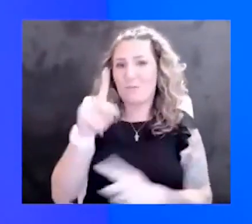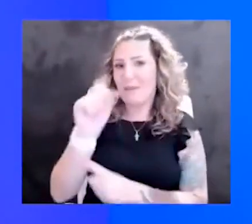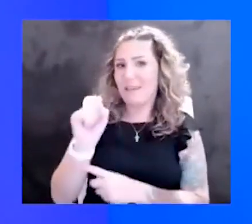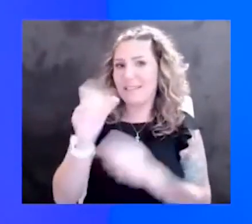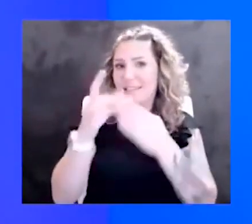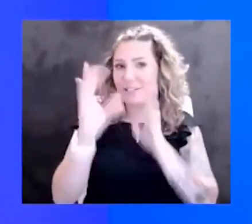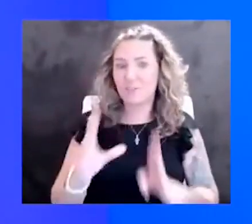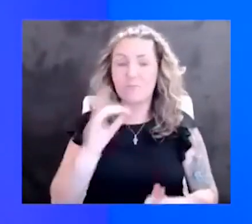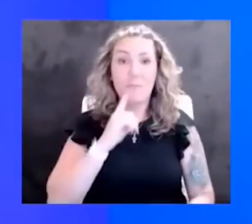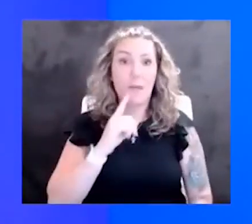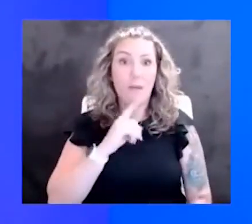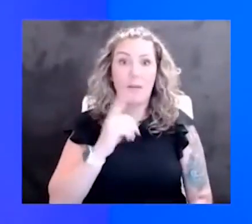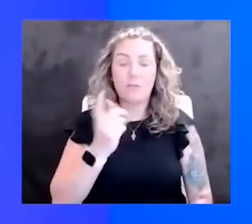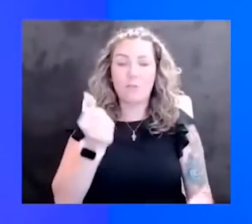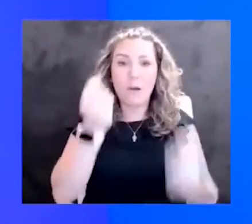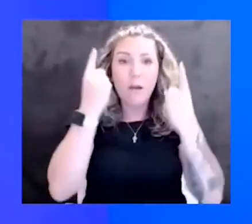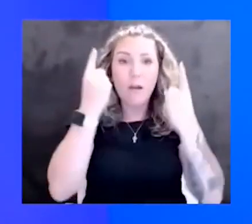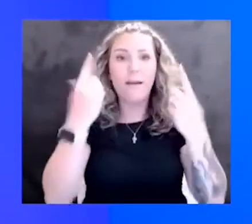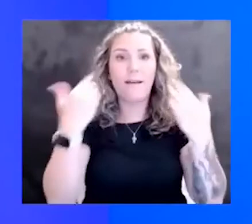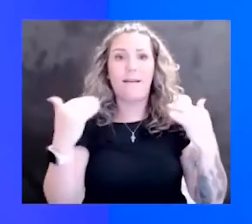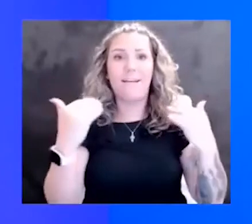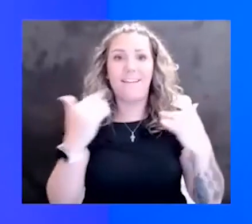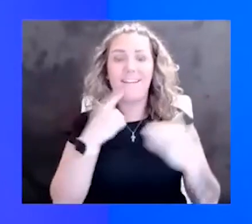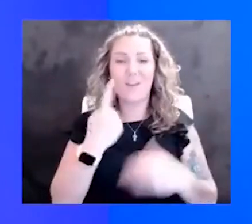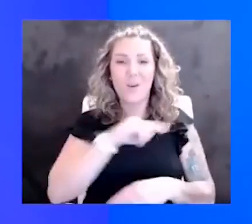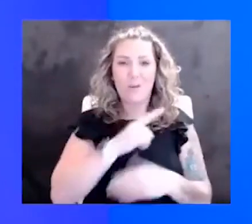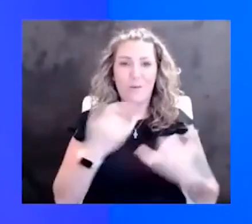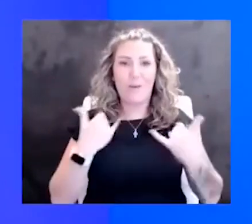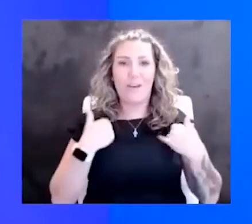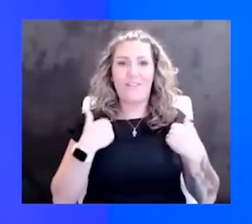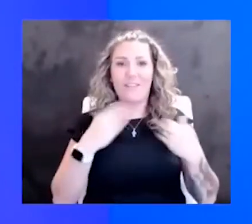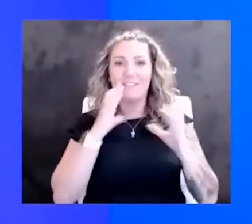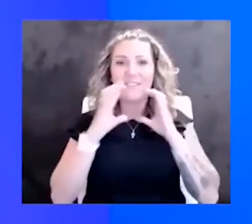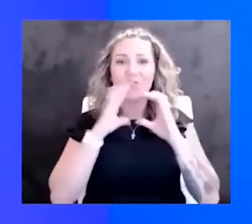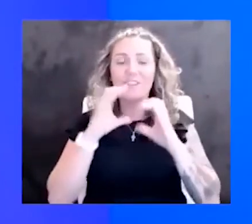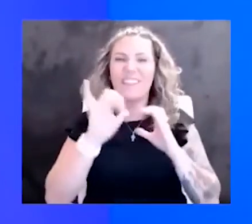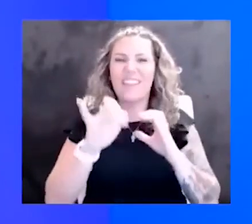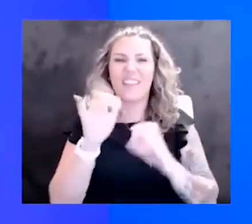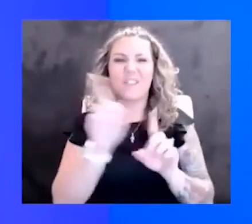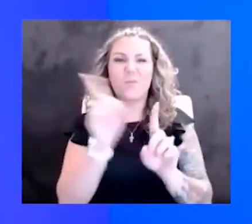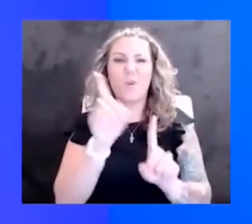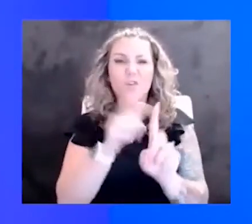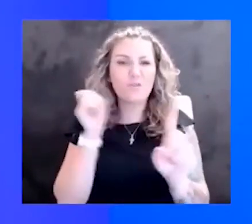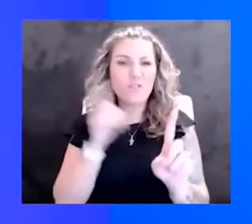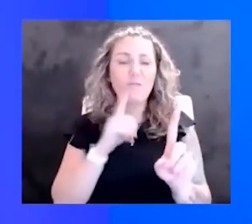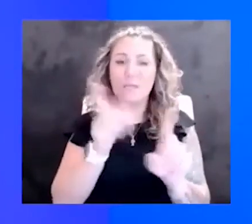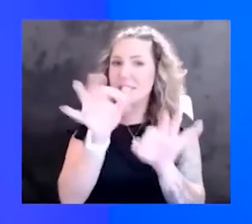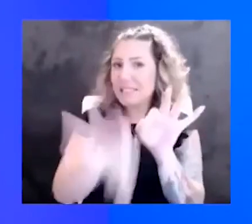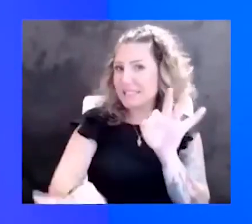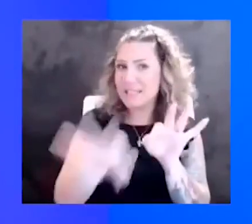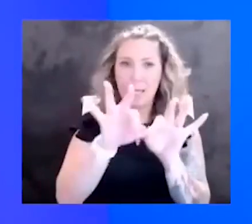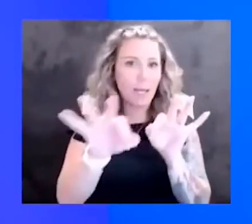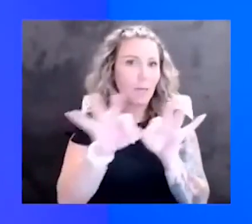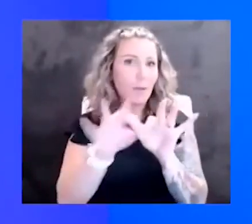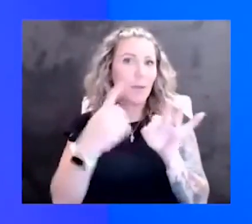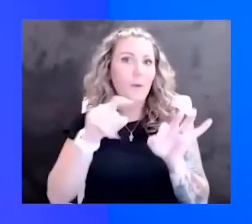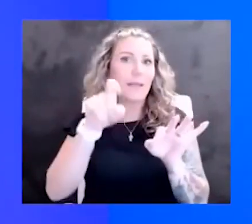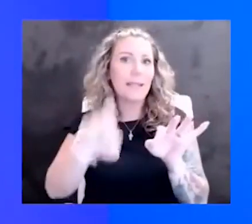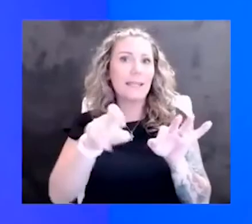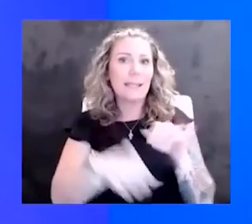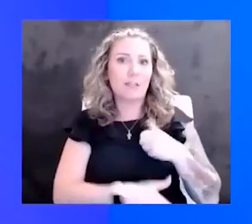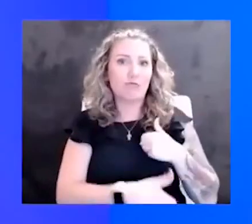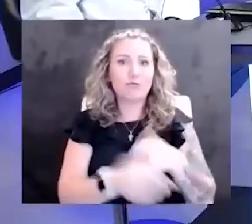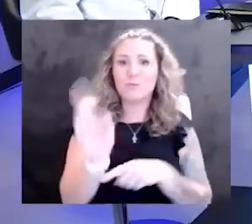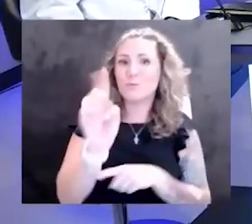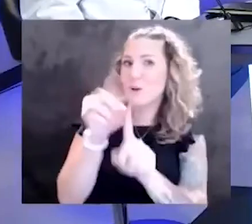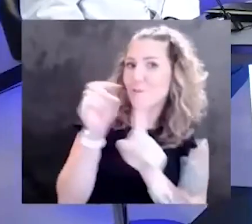bulb went off above his head as we were having this conversation, and that's where it came from. It was just a very simple, we need ground troops. Where do we get them? I